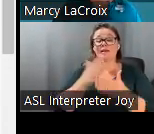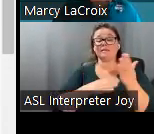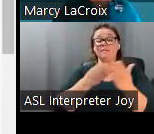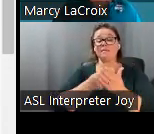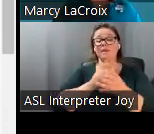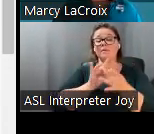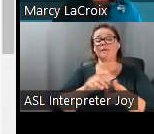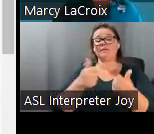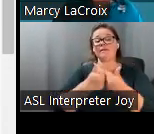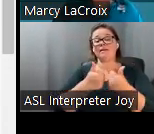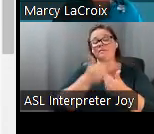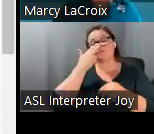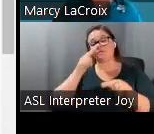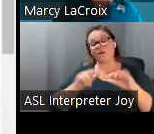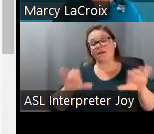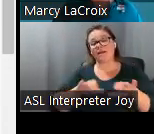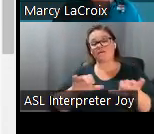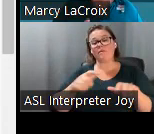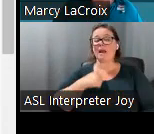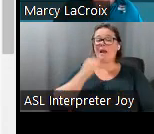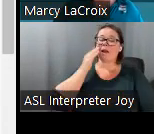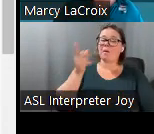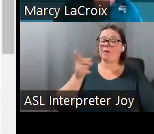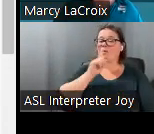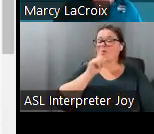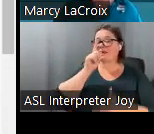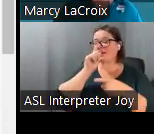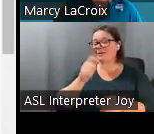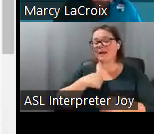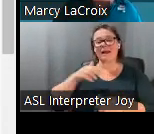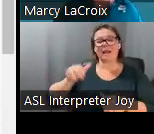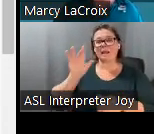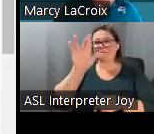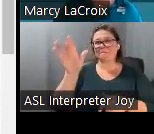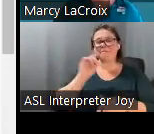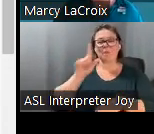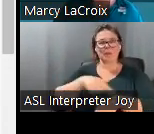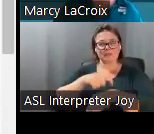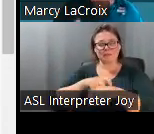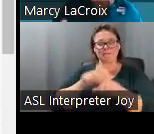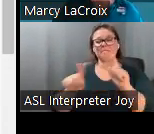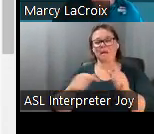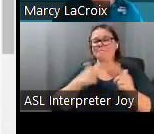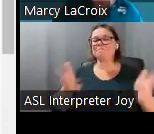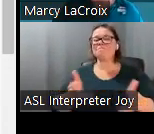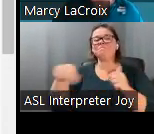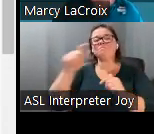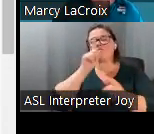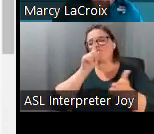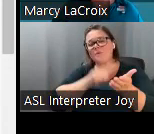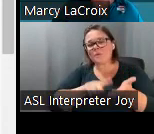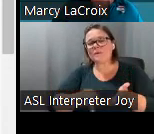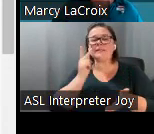and fun activities. I do know that they were pretty interesting. I haven't clicked in there a while. So I encourage you to explore, see how they